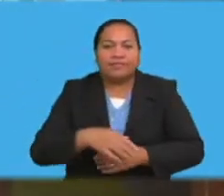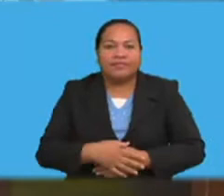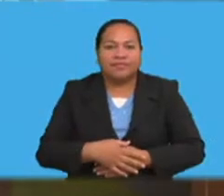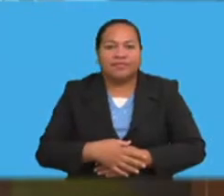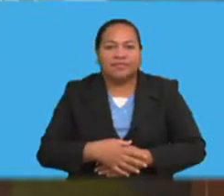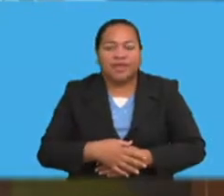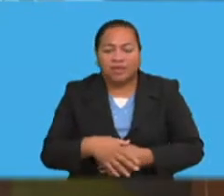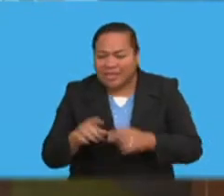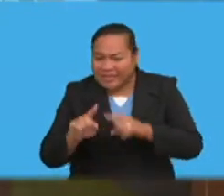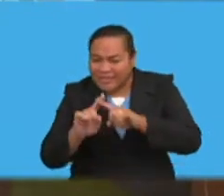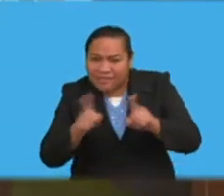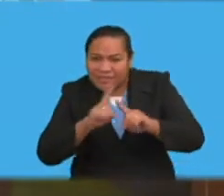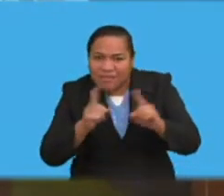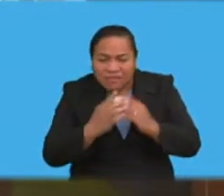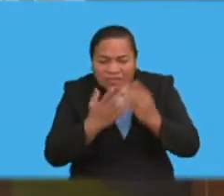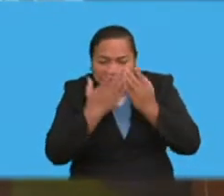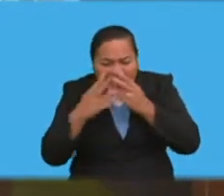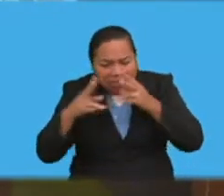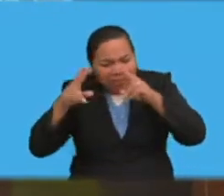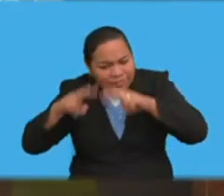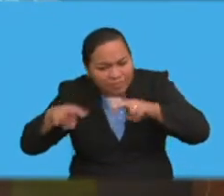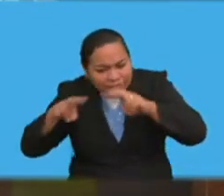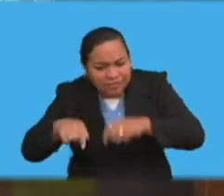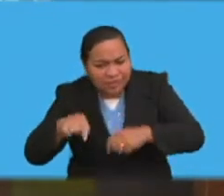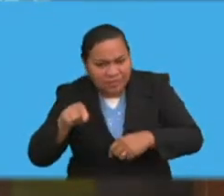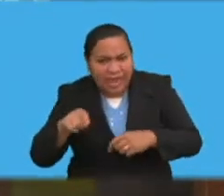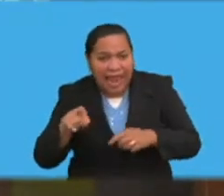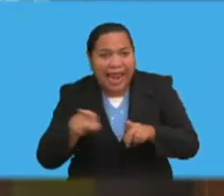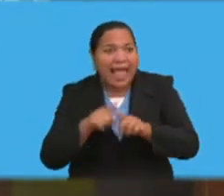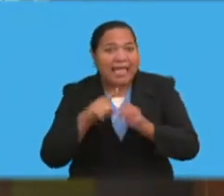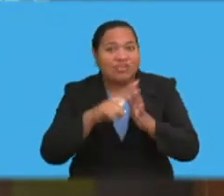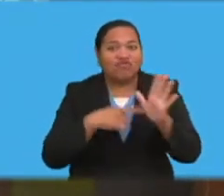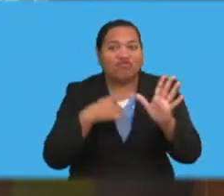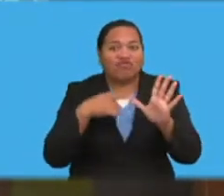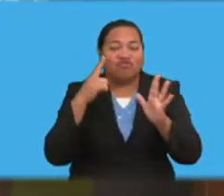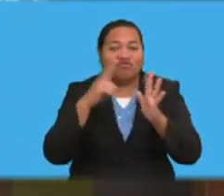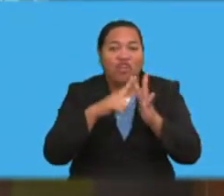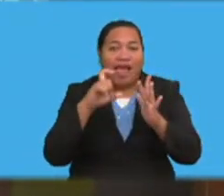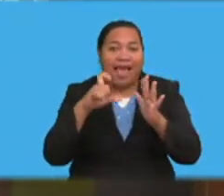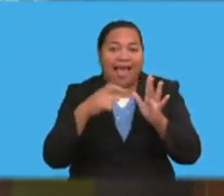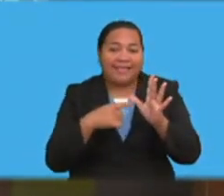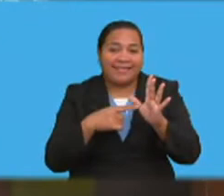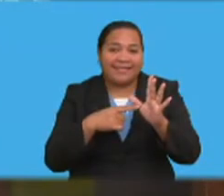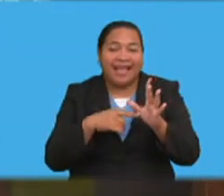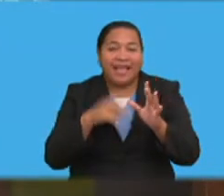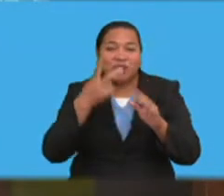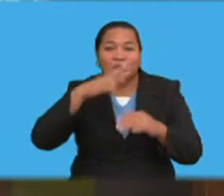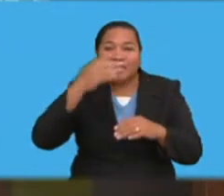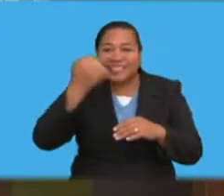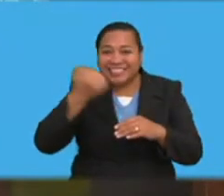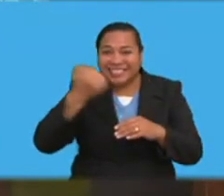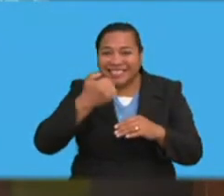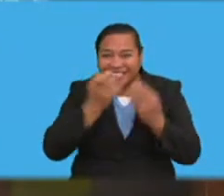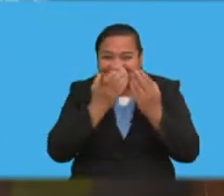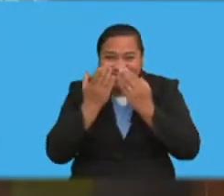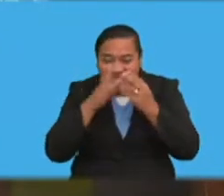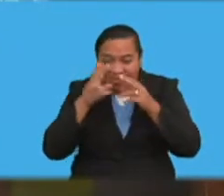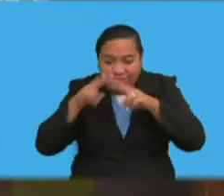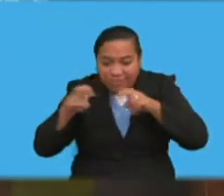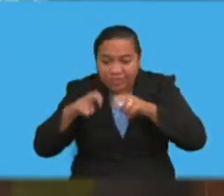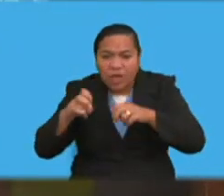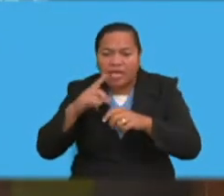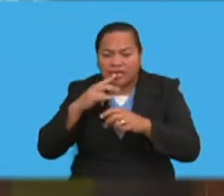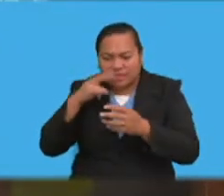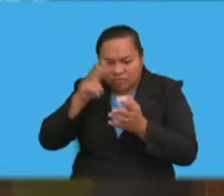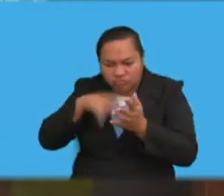various studies such as the JICA 2016 report on Nadi watershed management noted that the highlands of Nadi